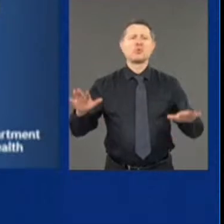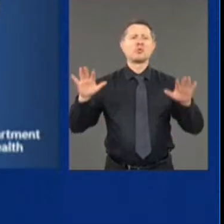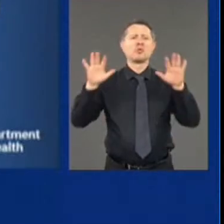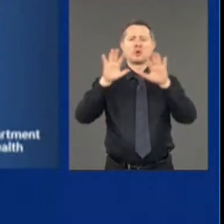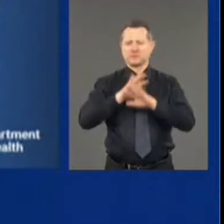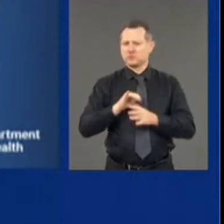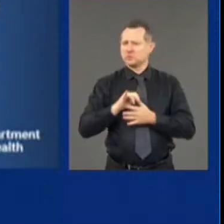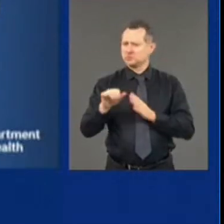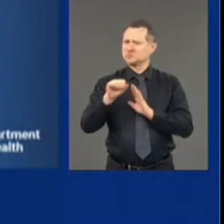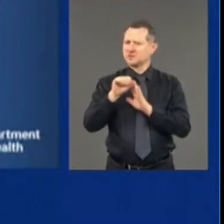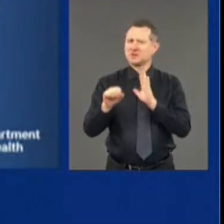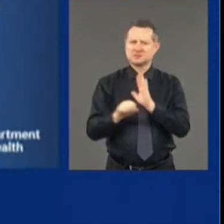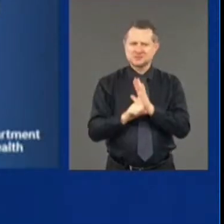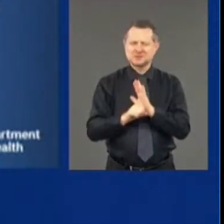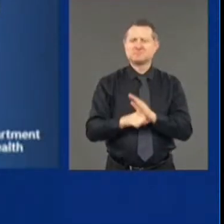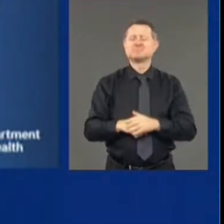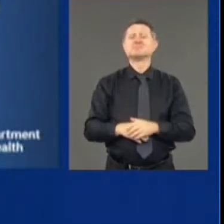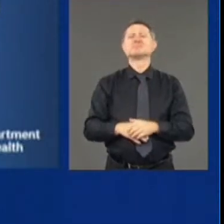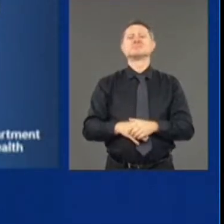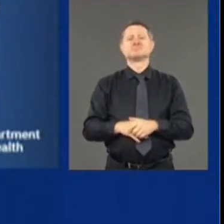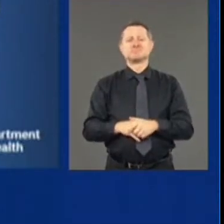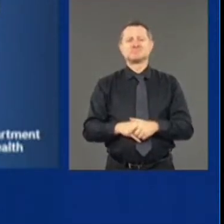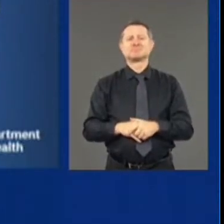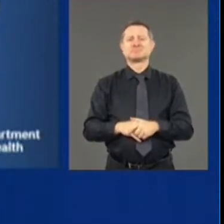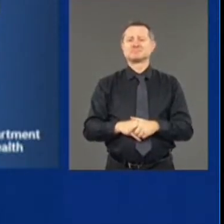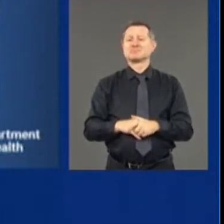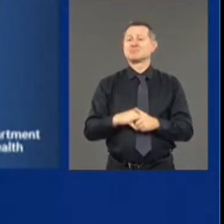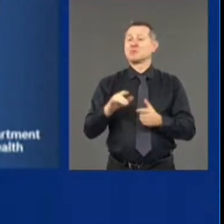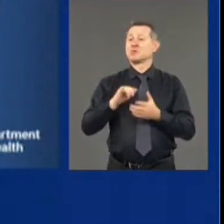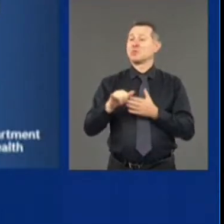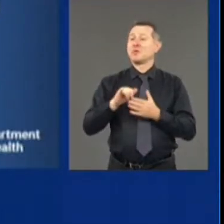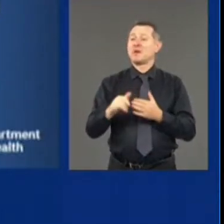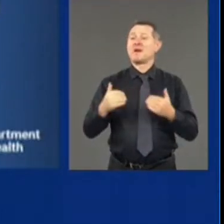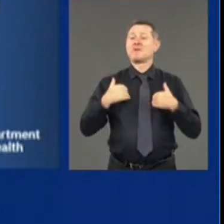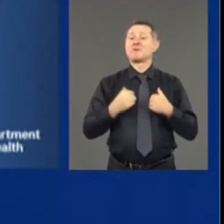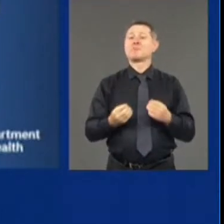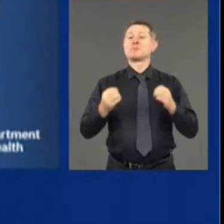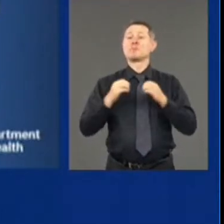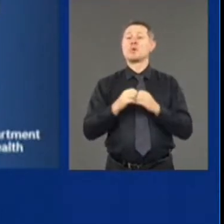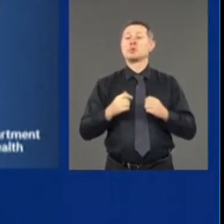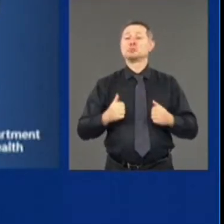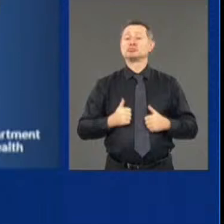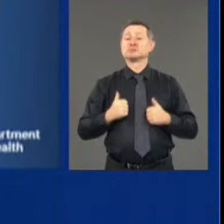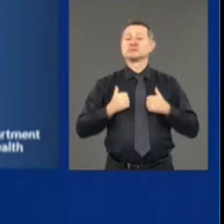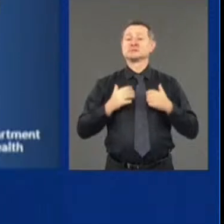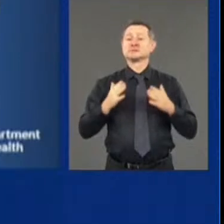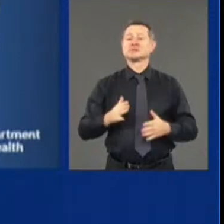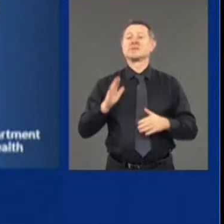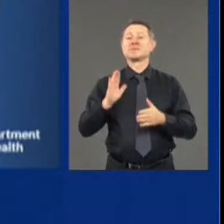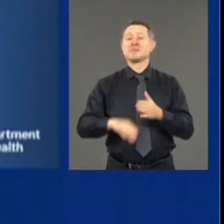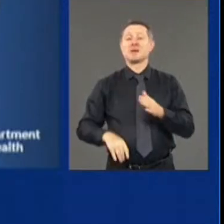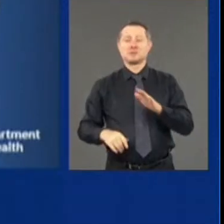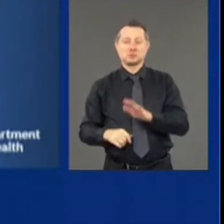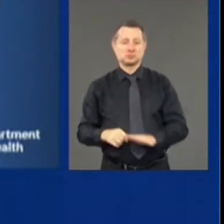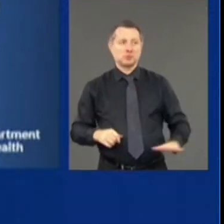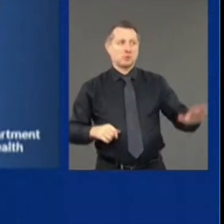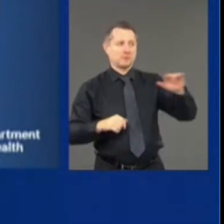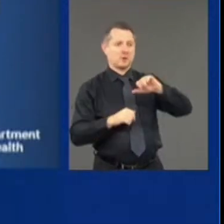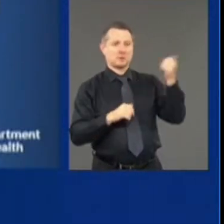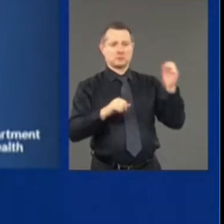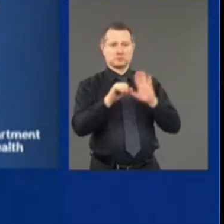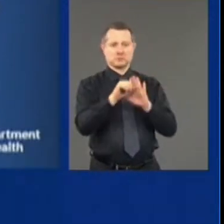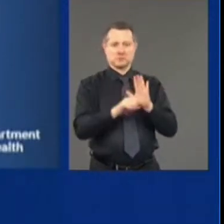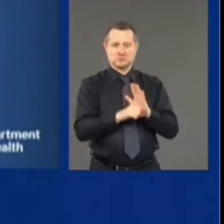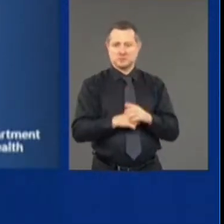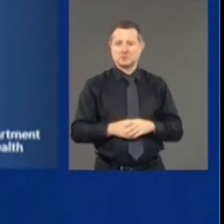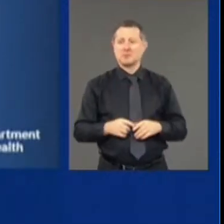statewide. New York has had more nursing home residents than any state in the nation, despite being the fourth most